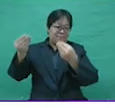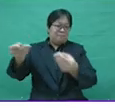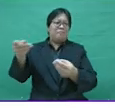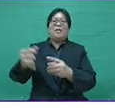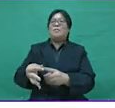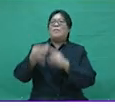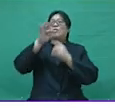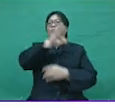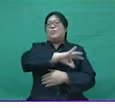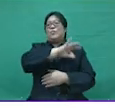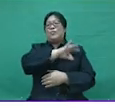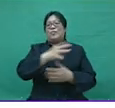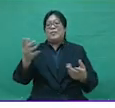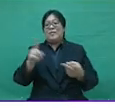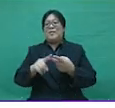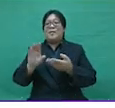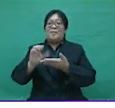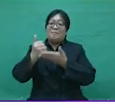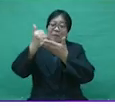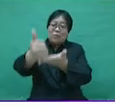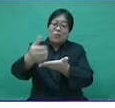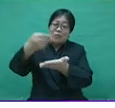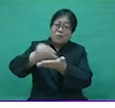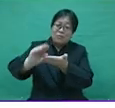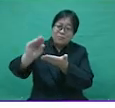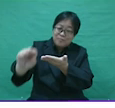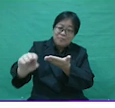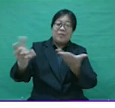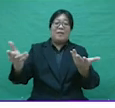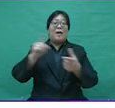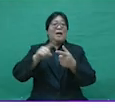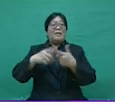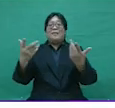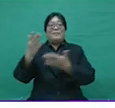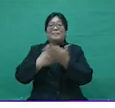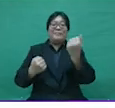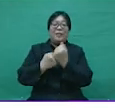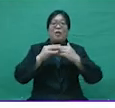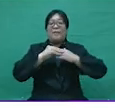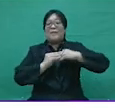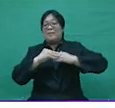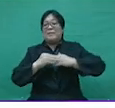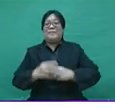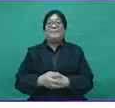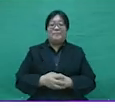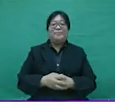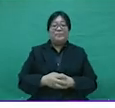some special benefits, some cash, and as mentioned also with some contribution